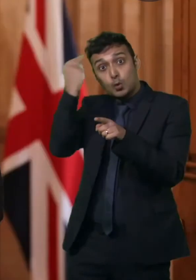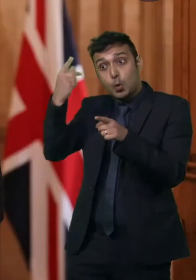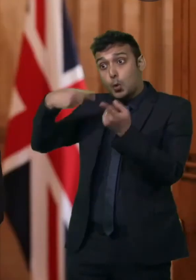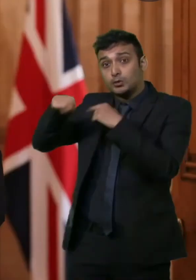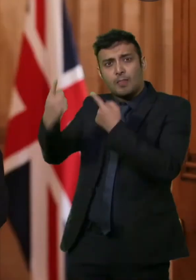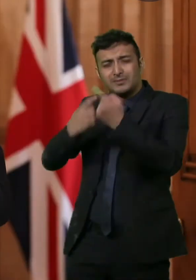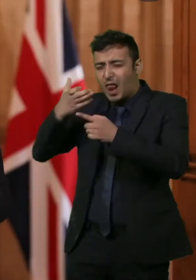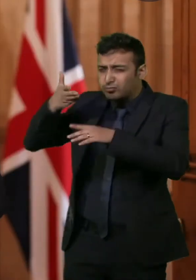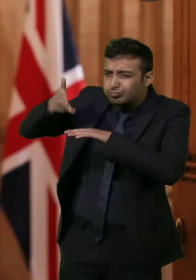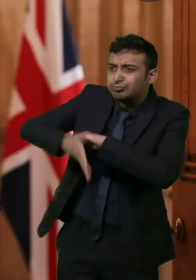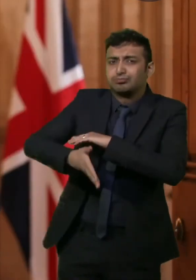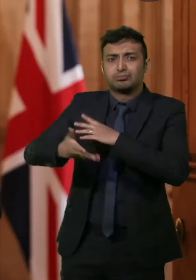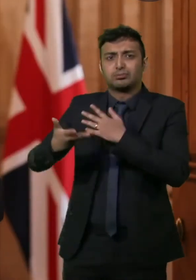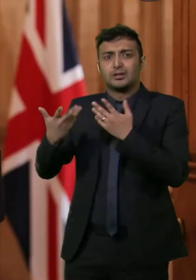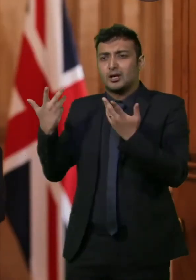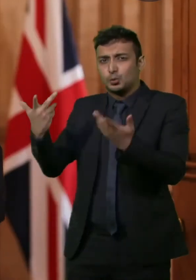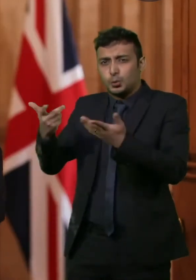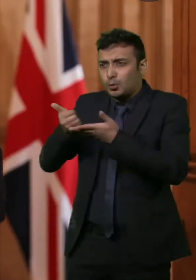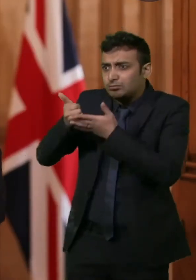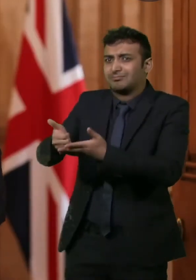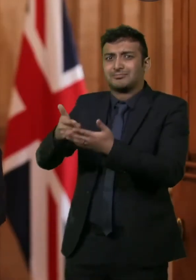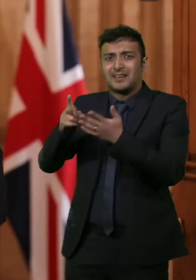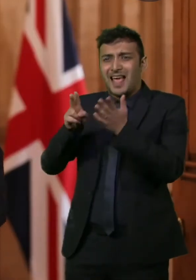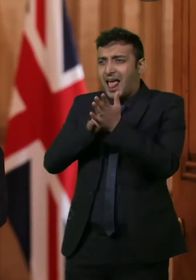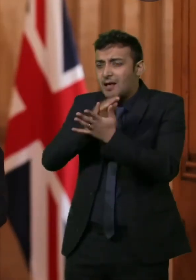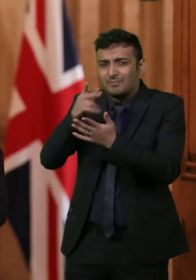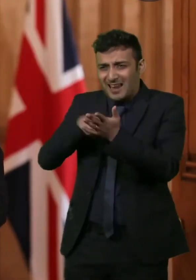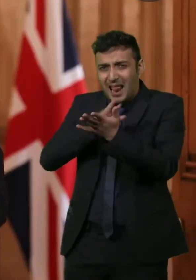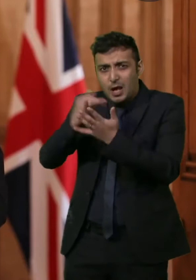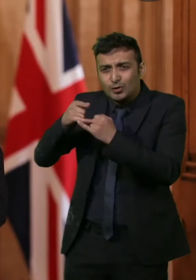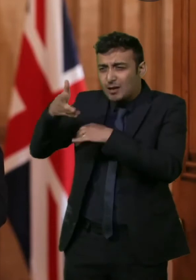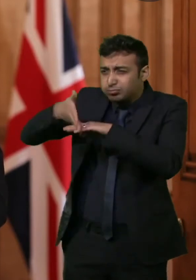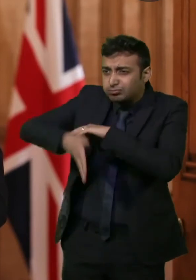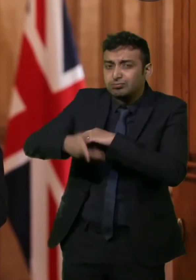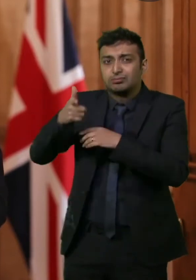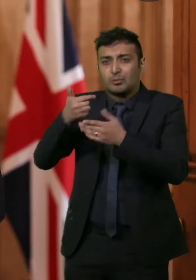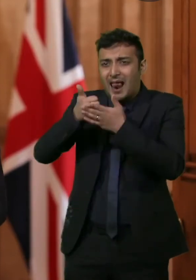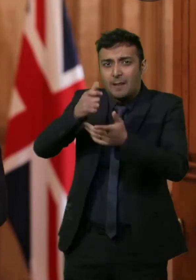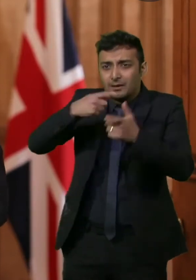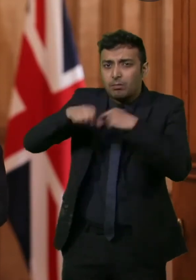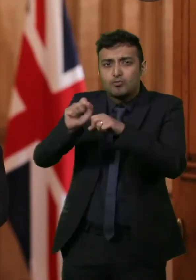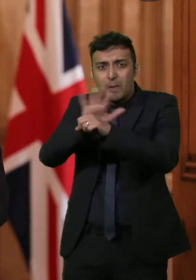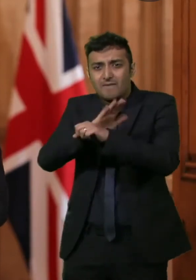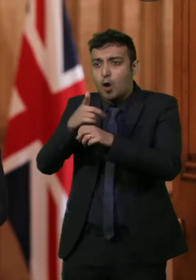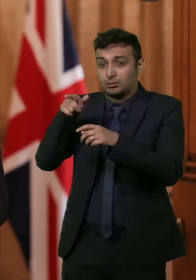Dominic, first of all, on your point about, I'll come to the education recovery plan, but on your point